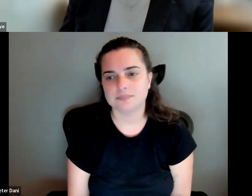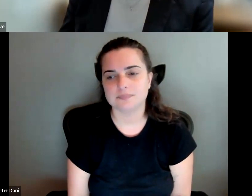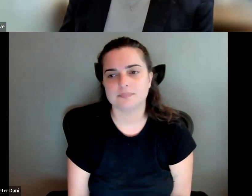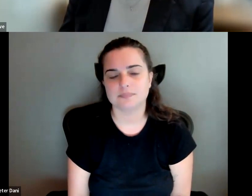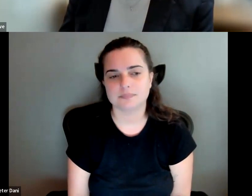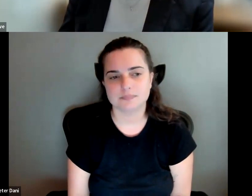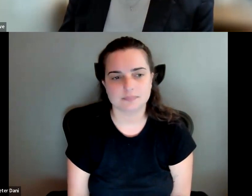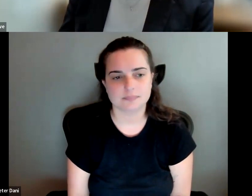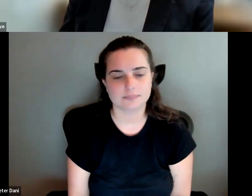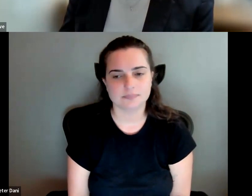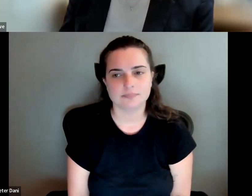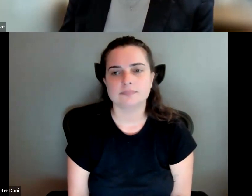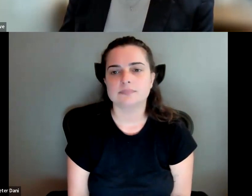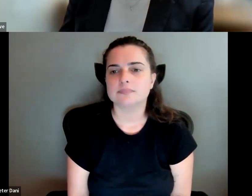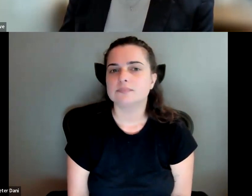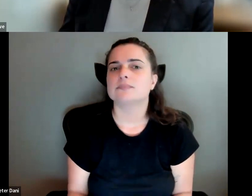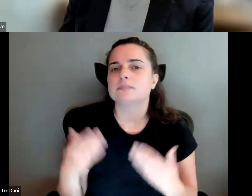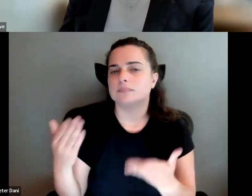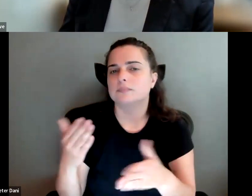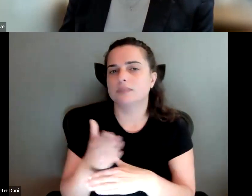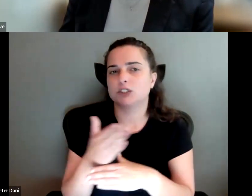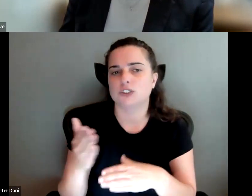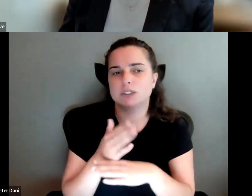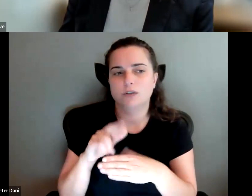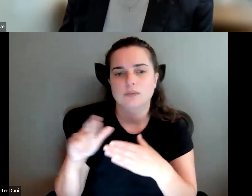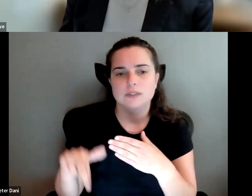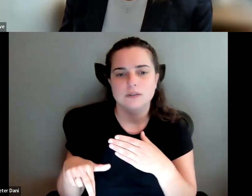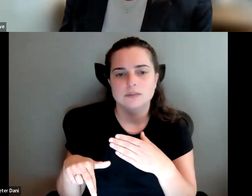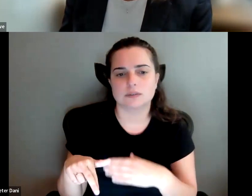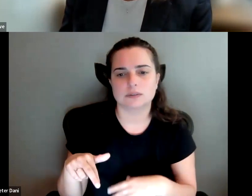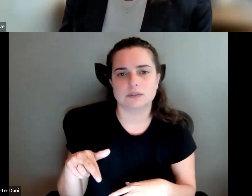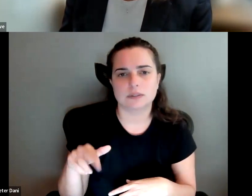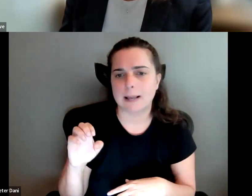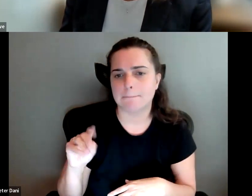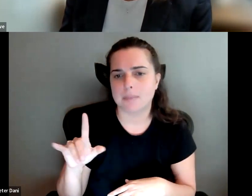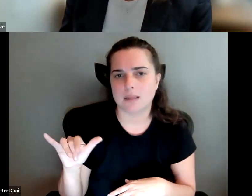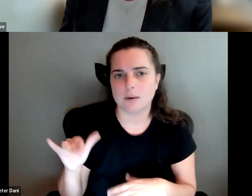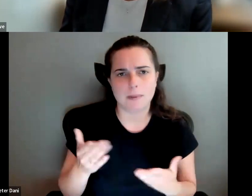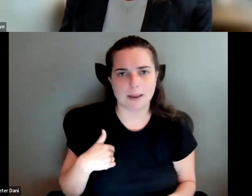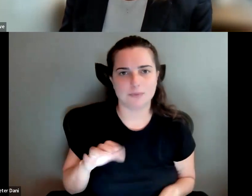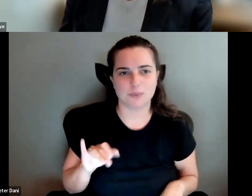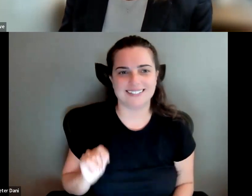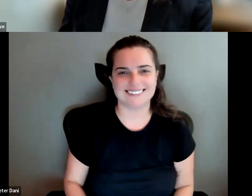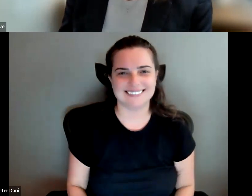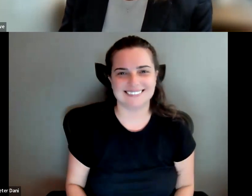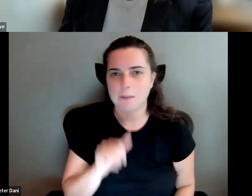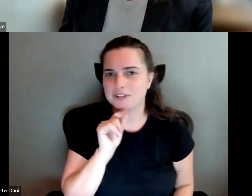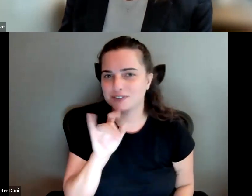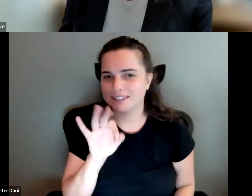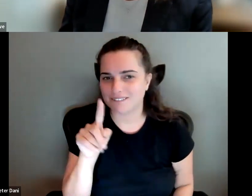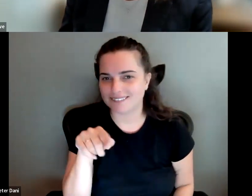next one, I think, or I don't know, I guess let's just share the results real quick, Emily. It looks like, oh, maybe I'm doing that. So people can see them. I'm not sure if everybody can see